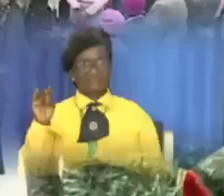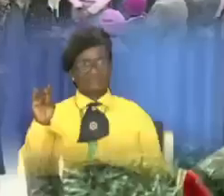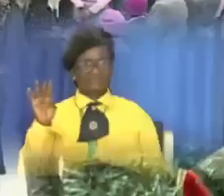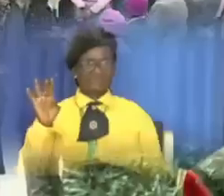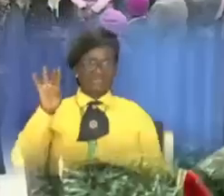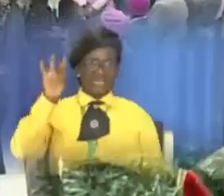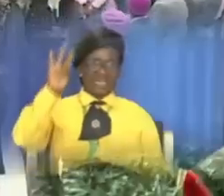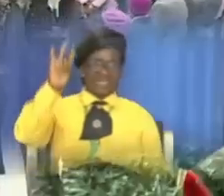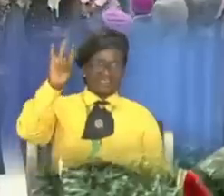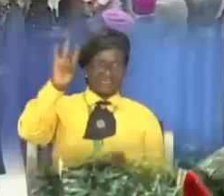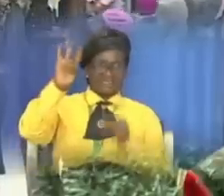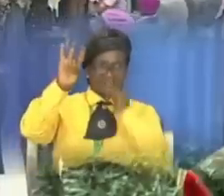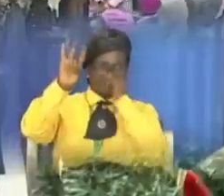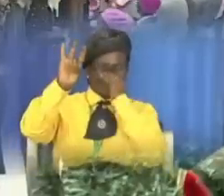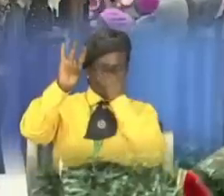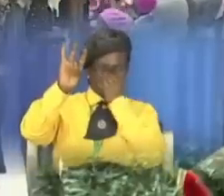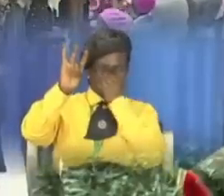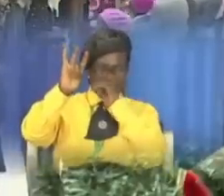Eight.